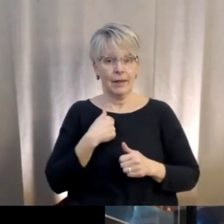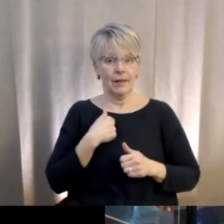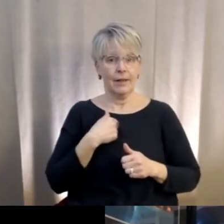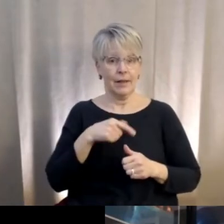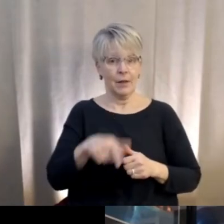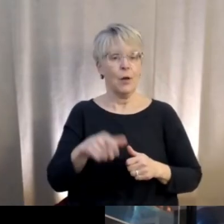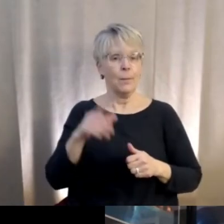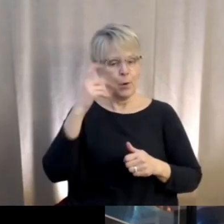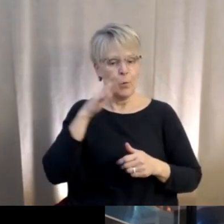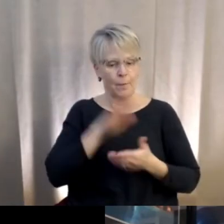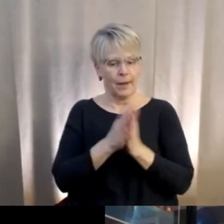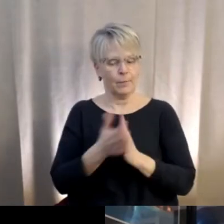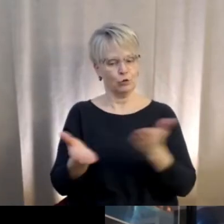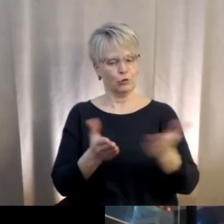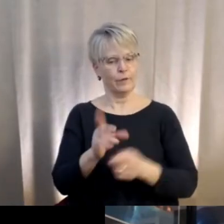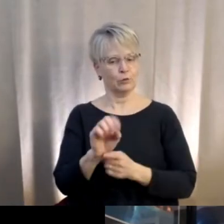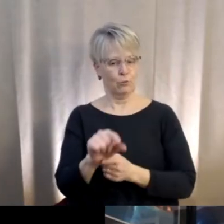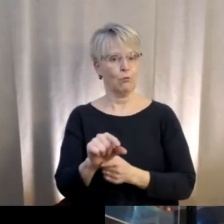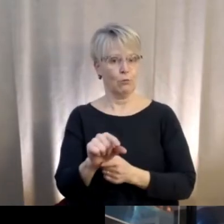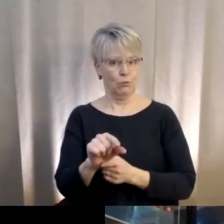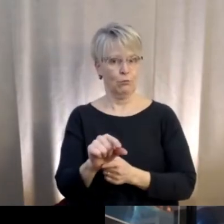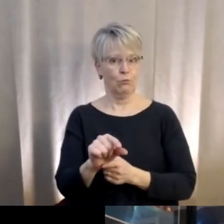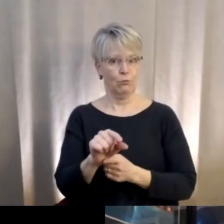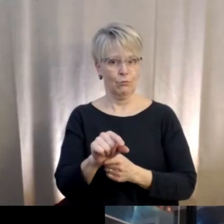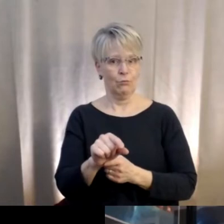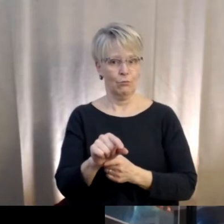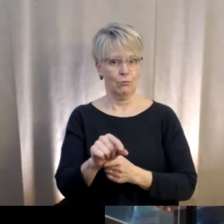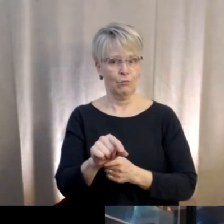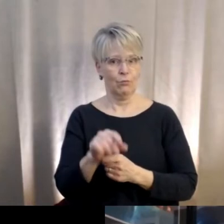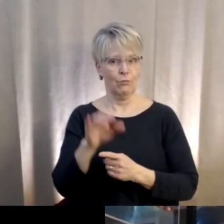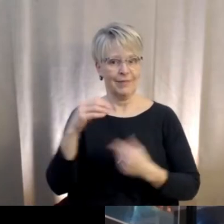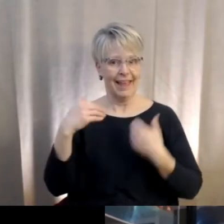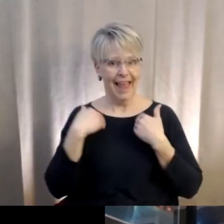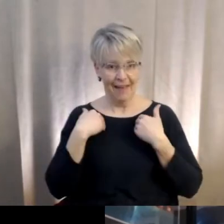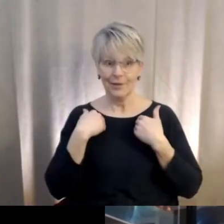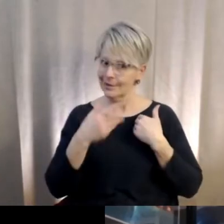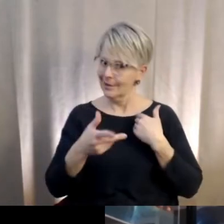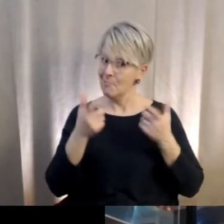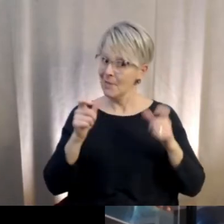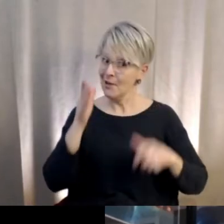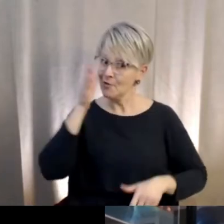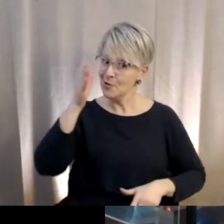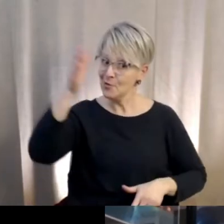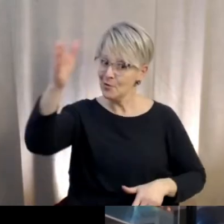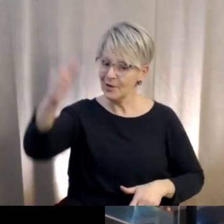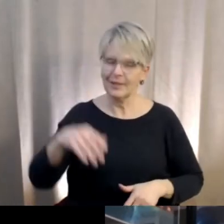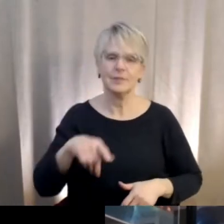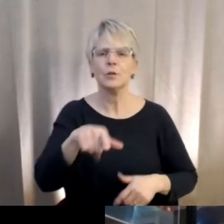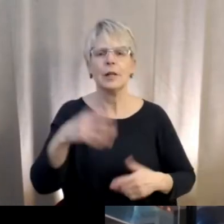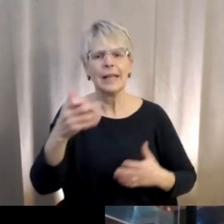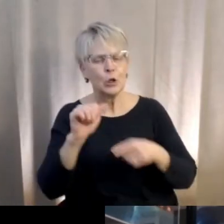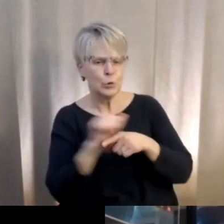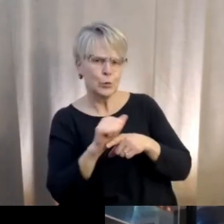dog training. So she is got big, big things coming for her. And what is she being trained